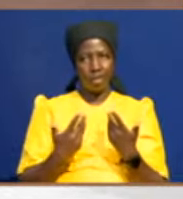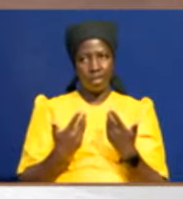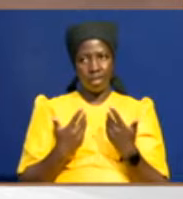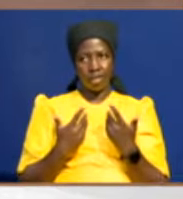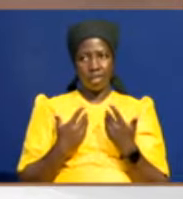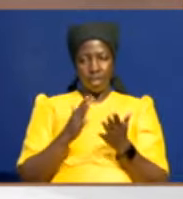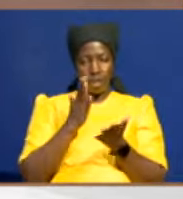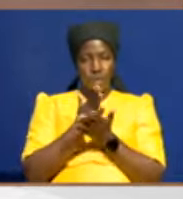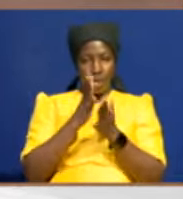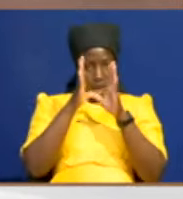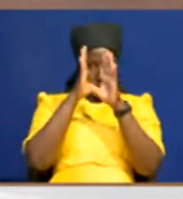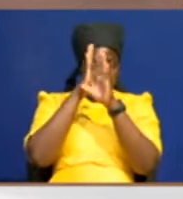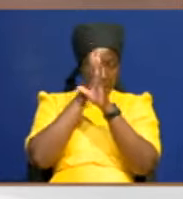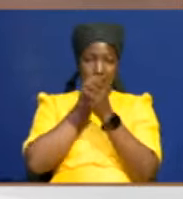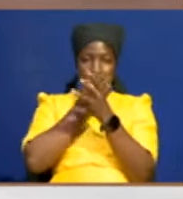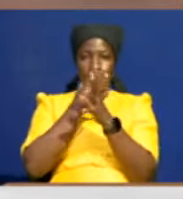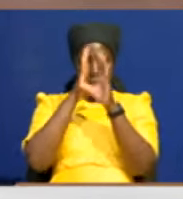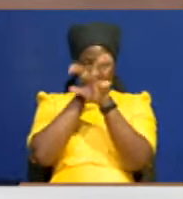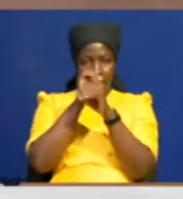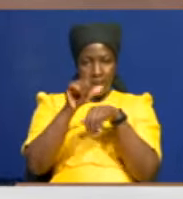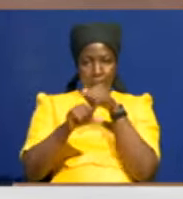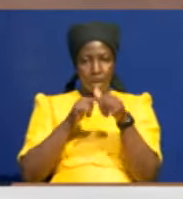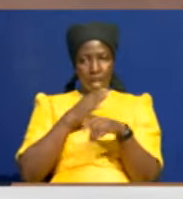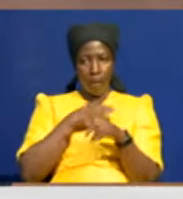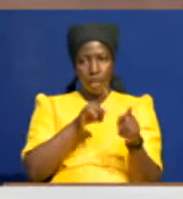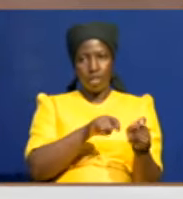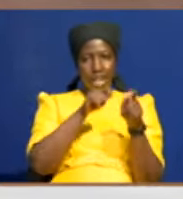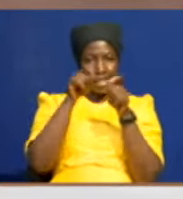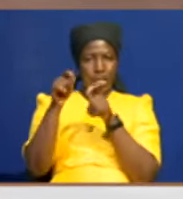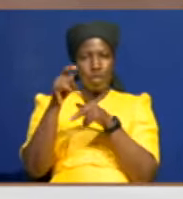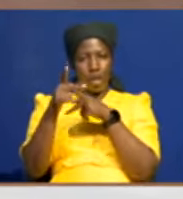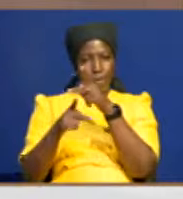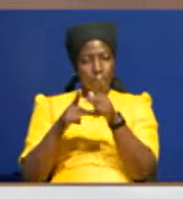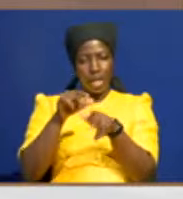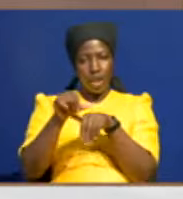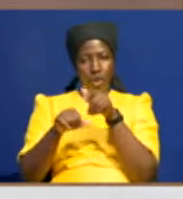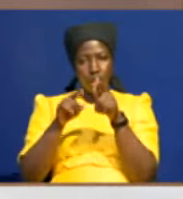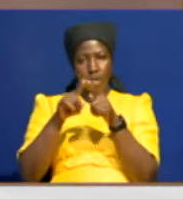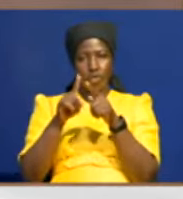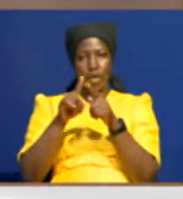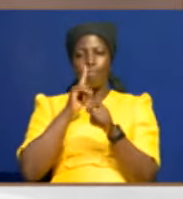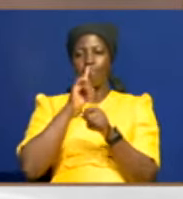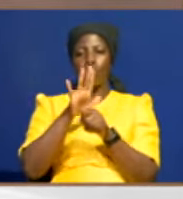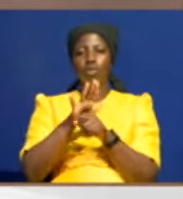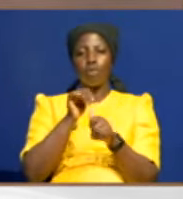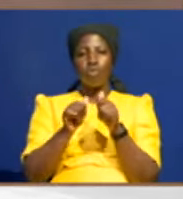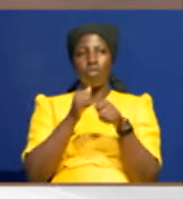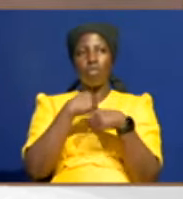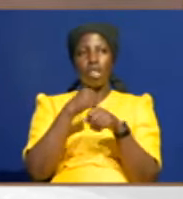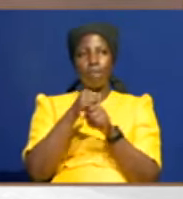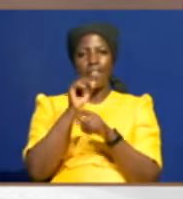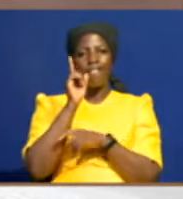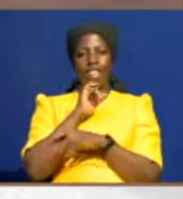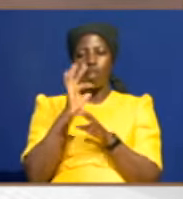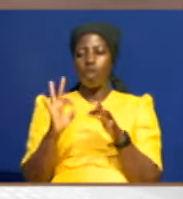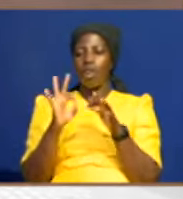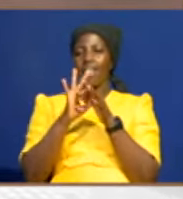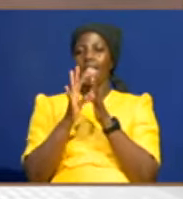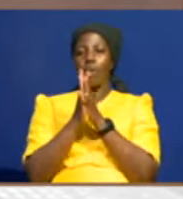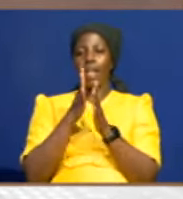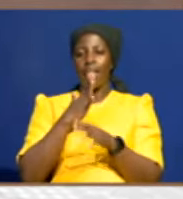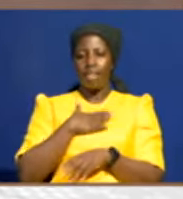I informed Mr. President about our transition process according to the commitments that we made connected with our